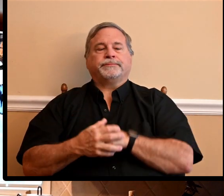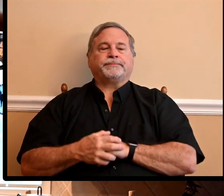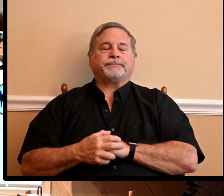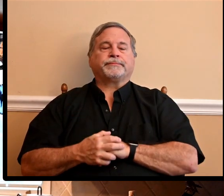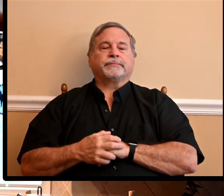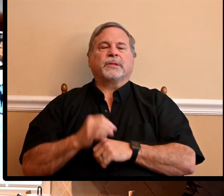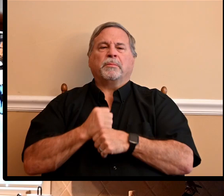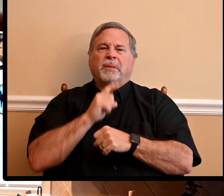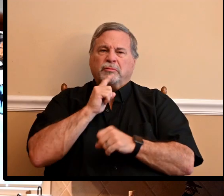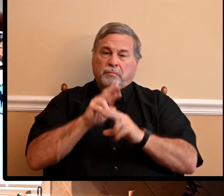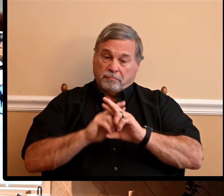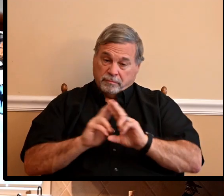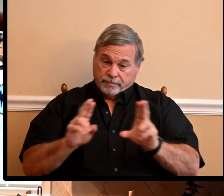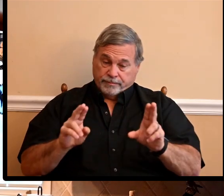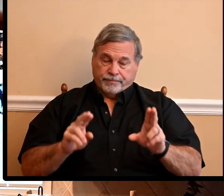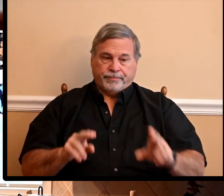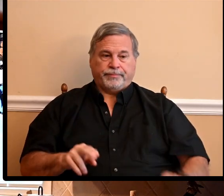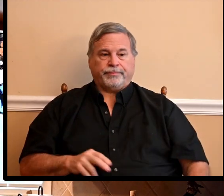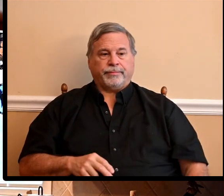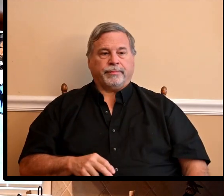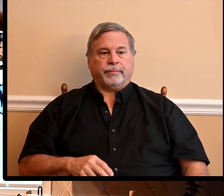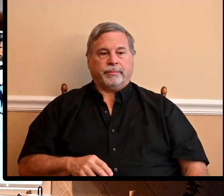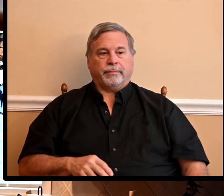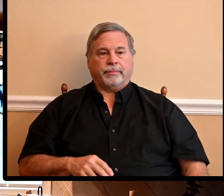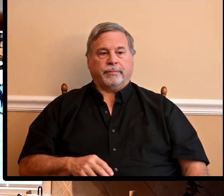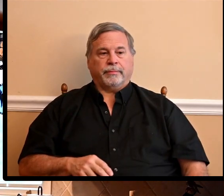So just going around just to make sure it's loosened up.